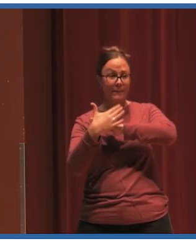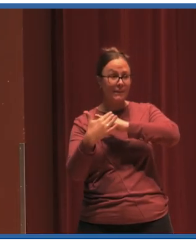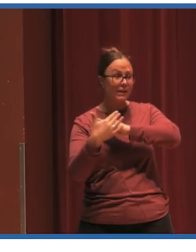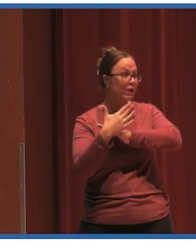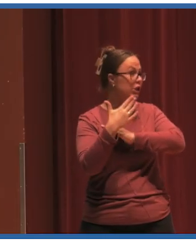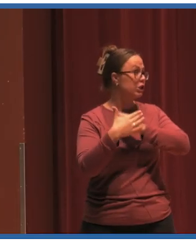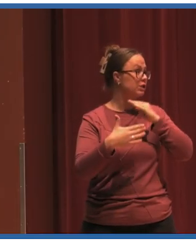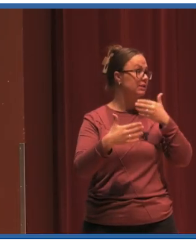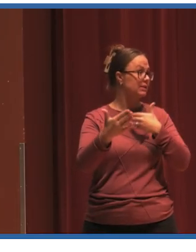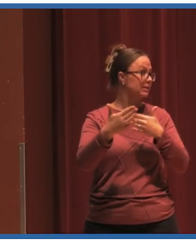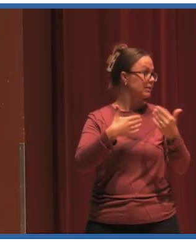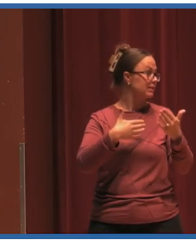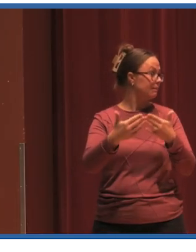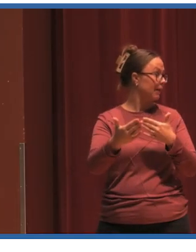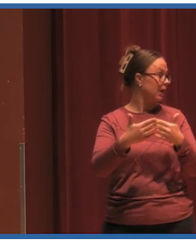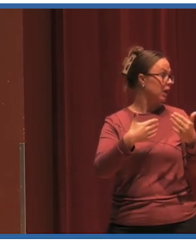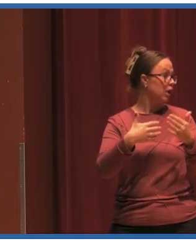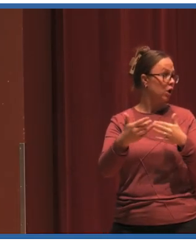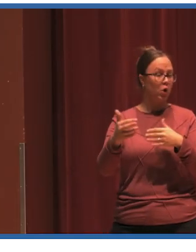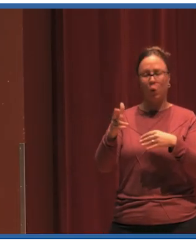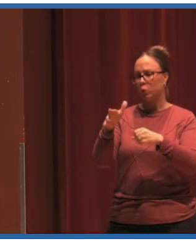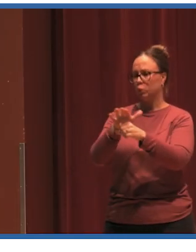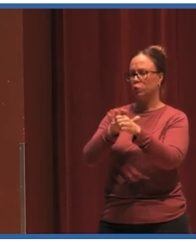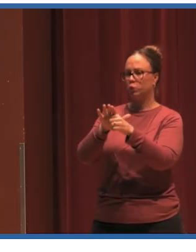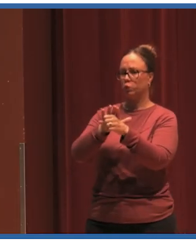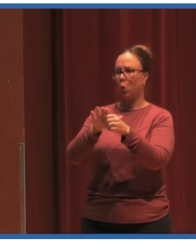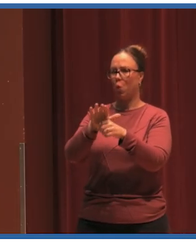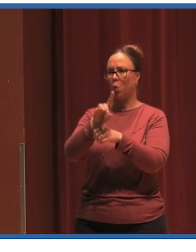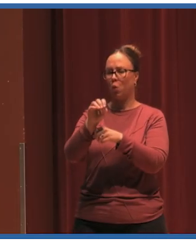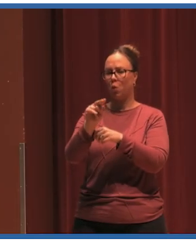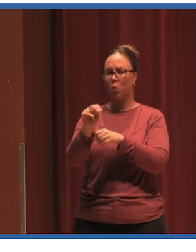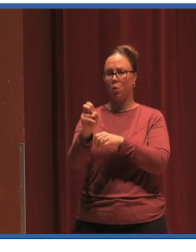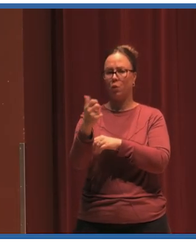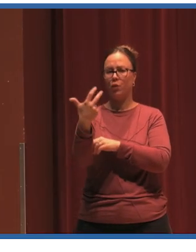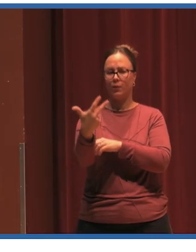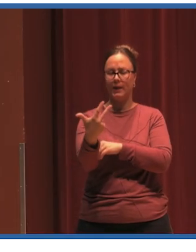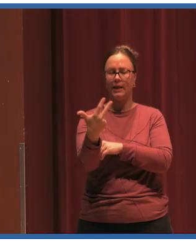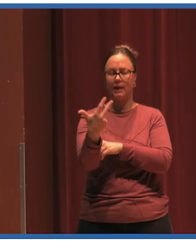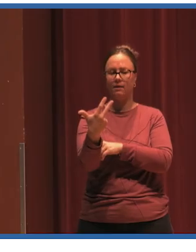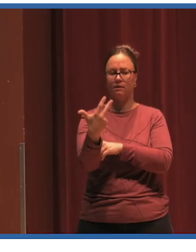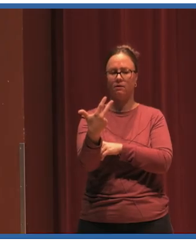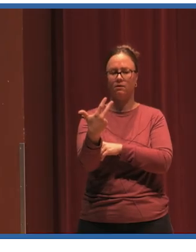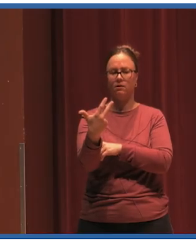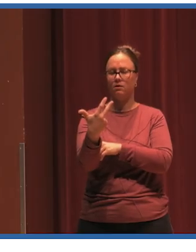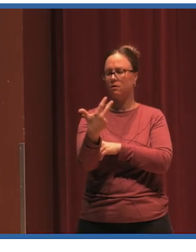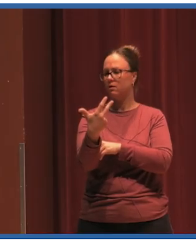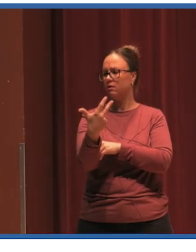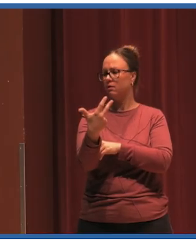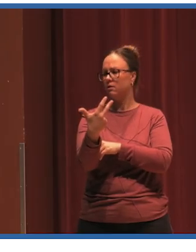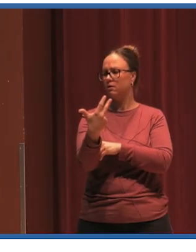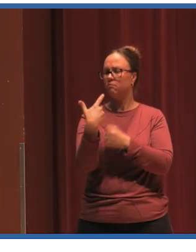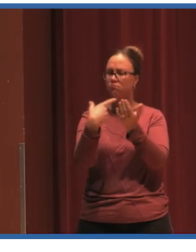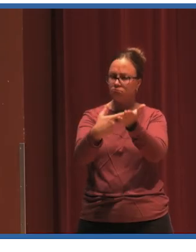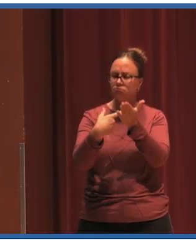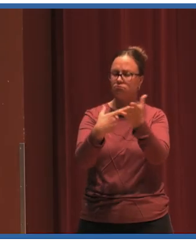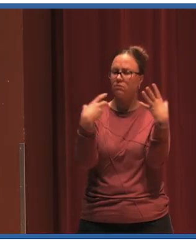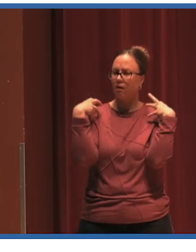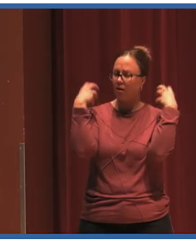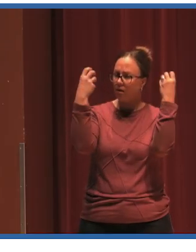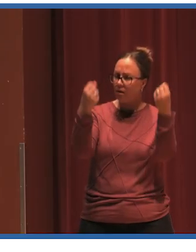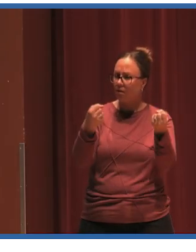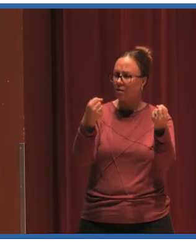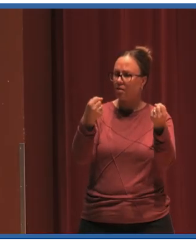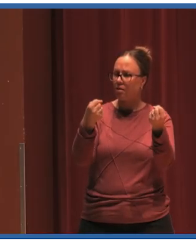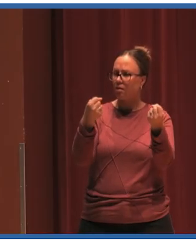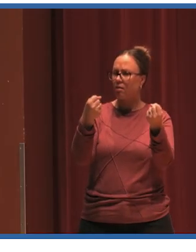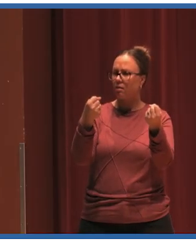tent or Zone 3, which the information said Zone 3. Talk about health in spaces